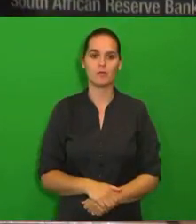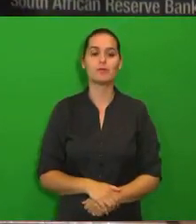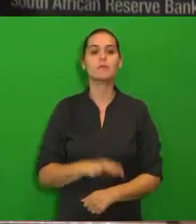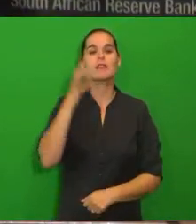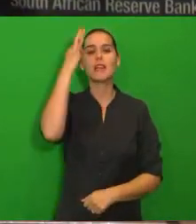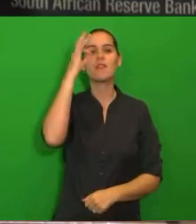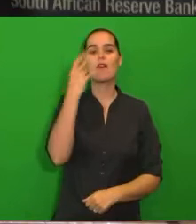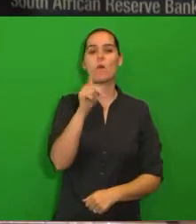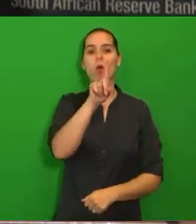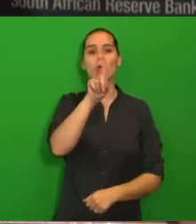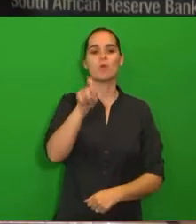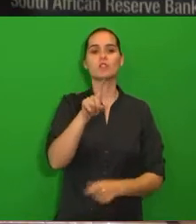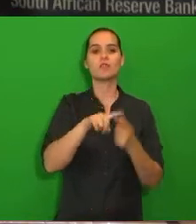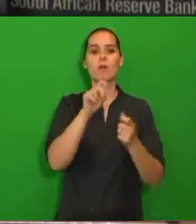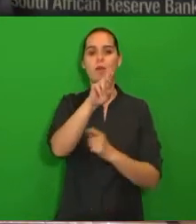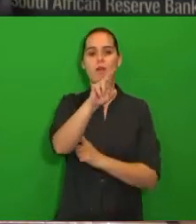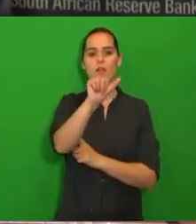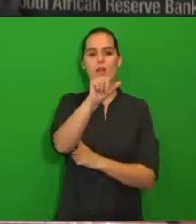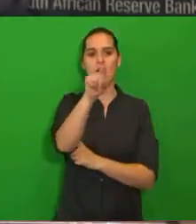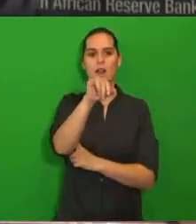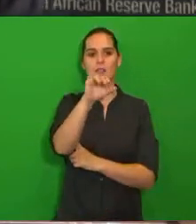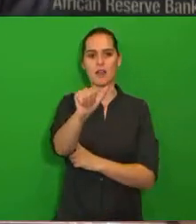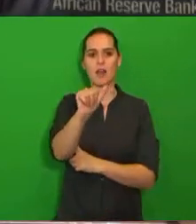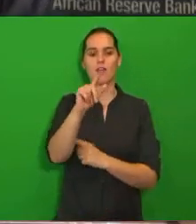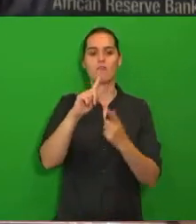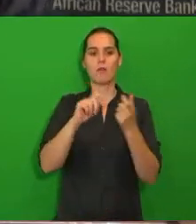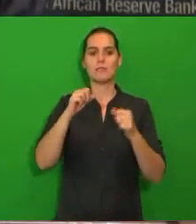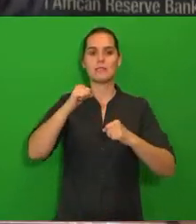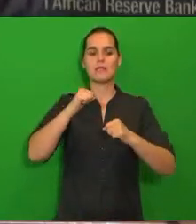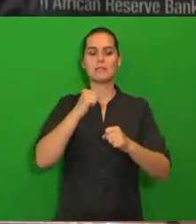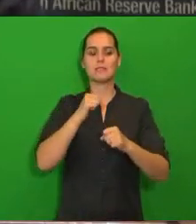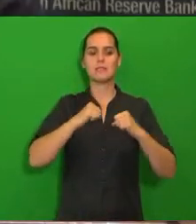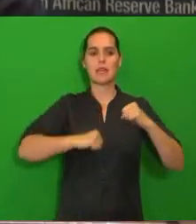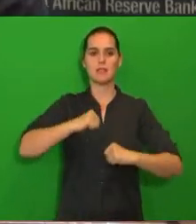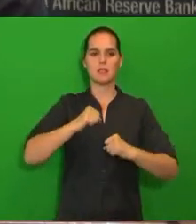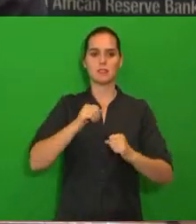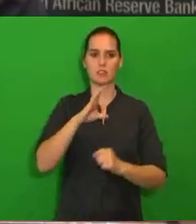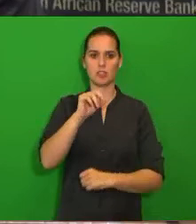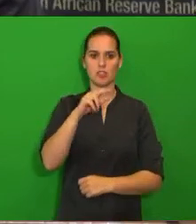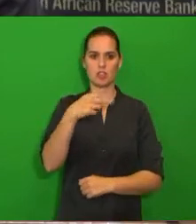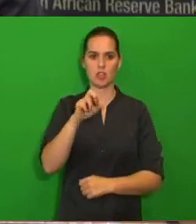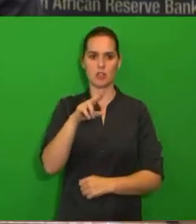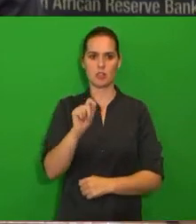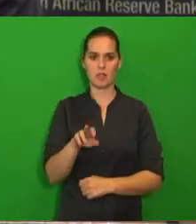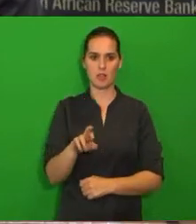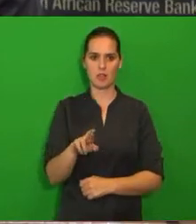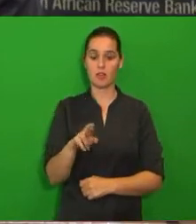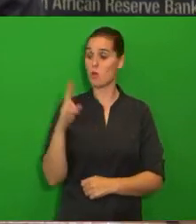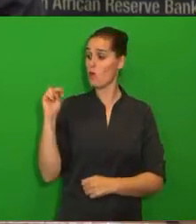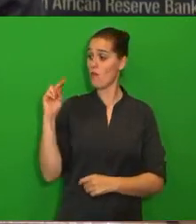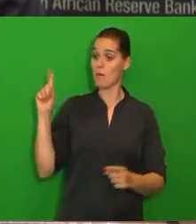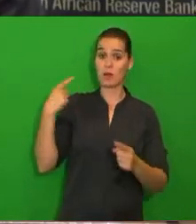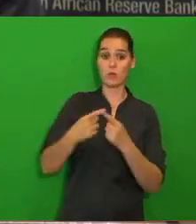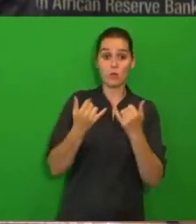Governor, we have a question from Razia Khan from Standard Charter. Between November and now, what changed? Does the electricity supply risk